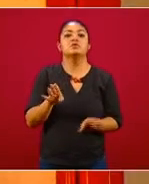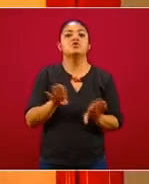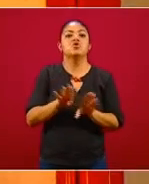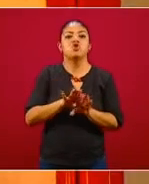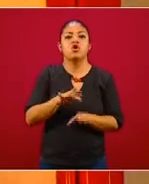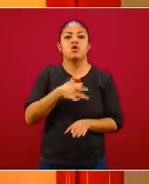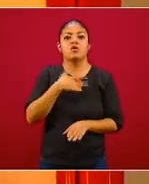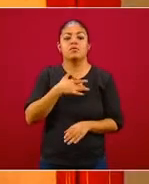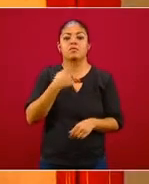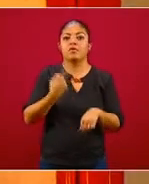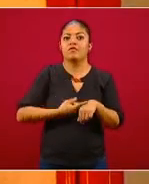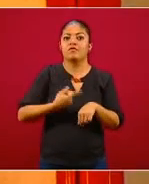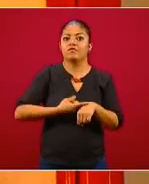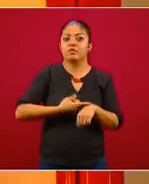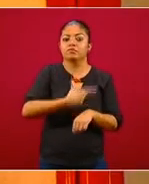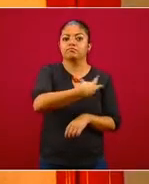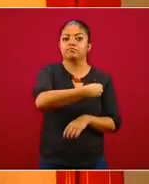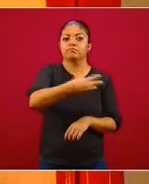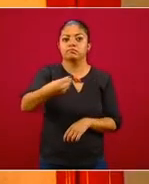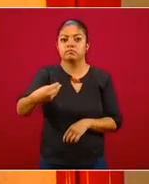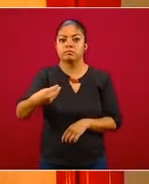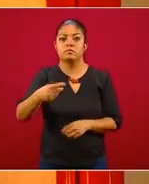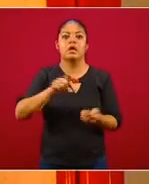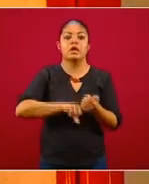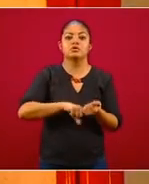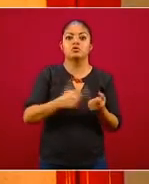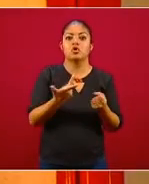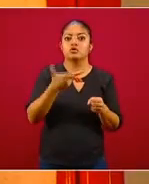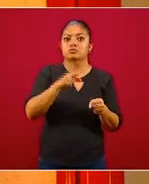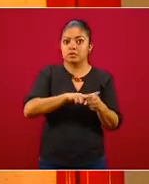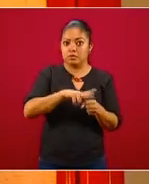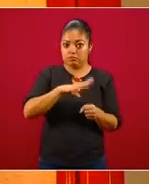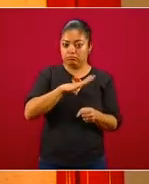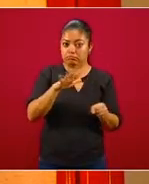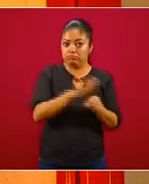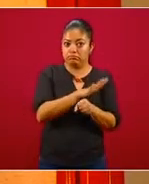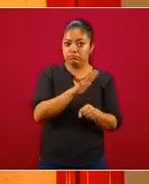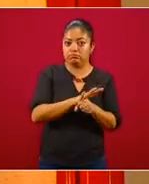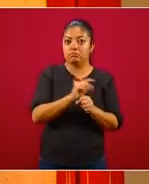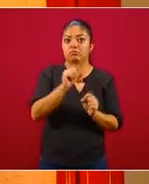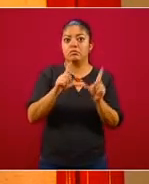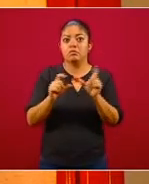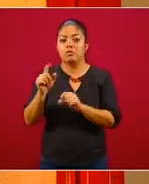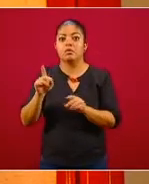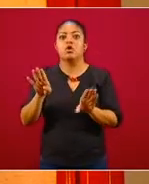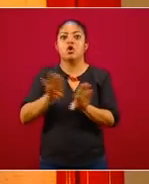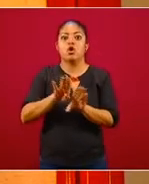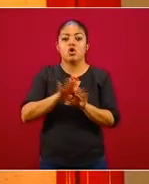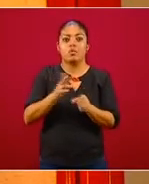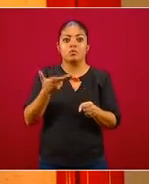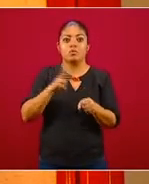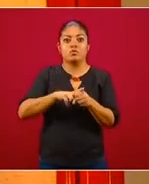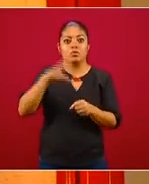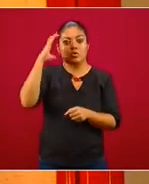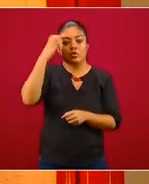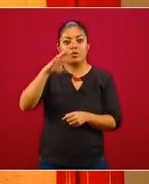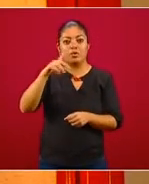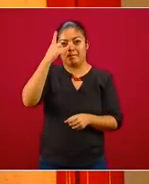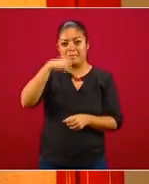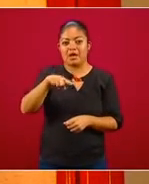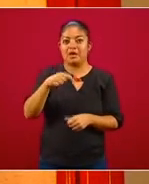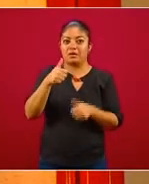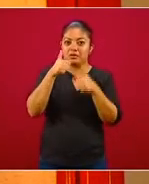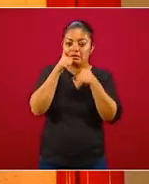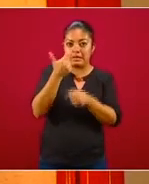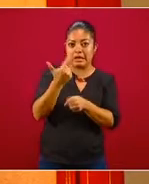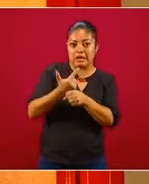to monitor how the pandemic is manifesting within the population, how is it affecting the hospital occupancy